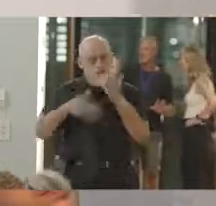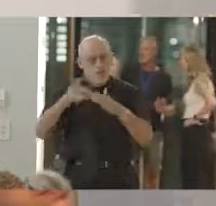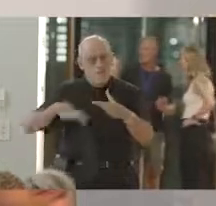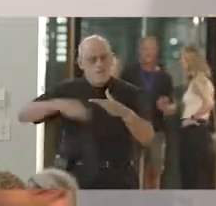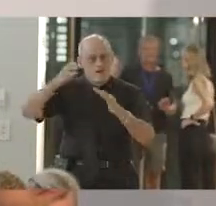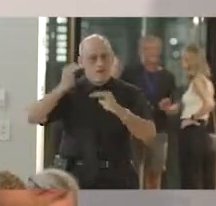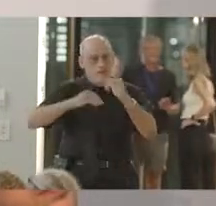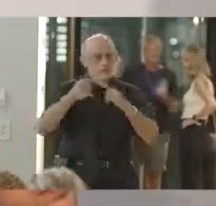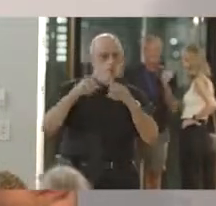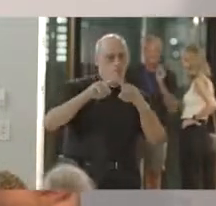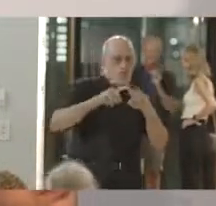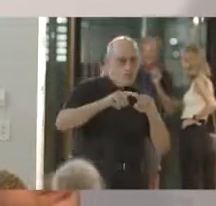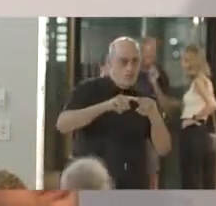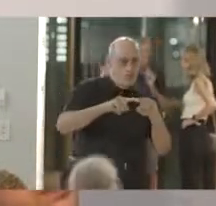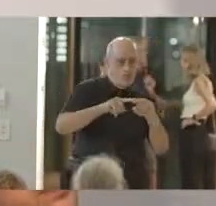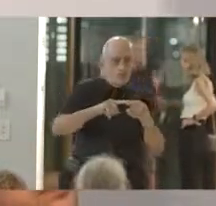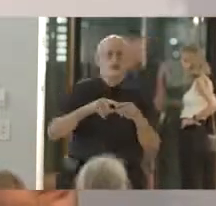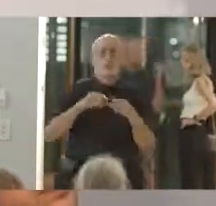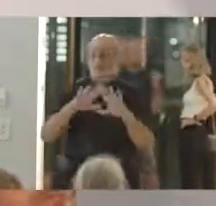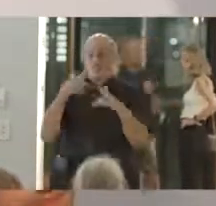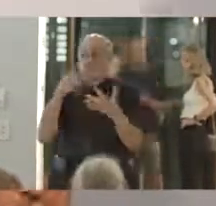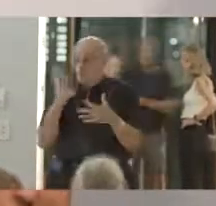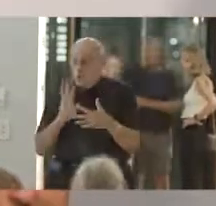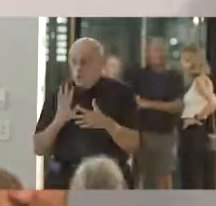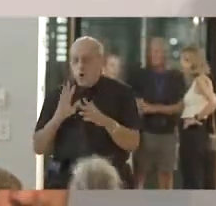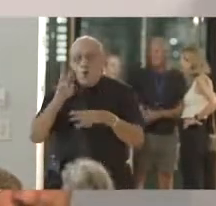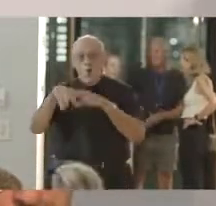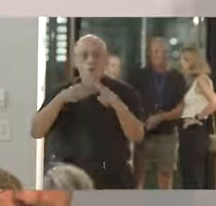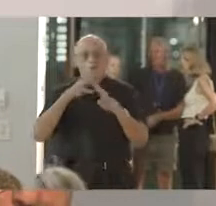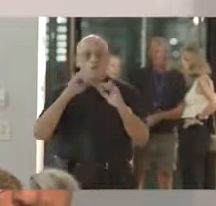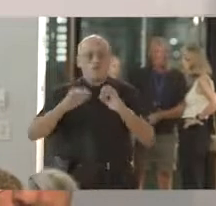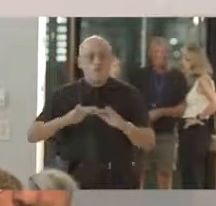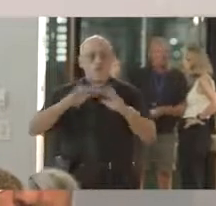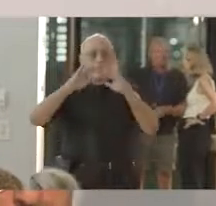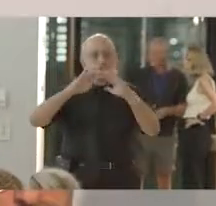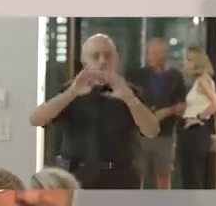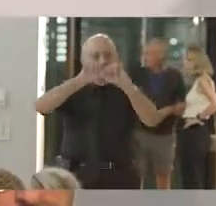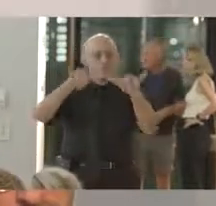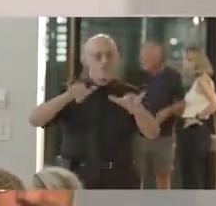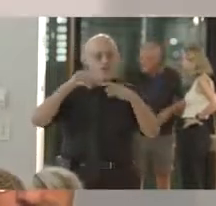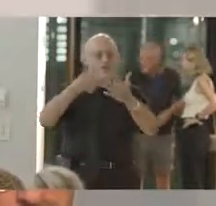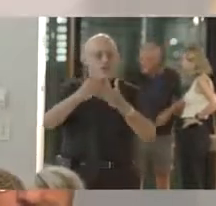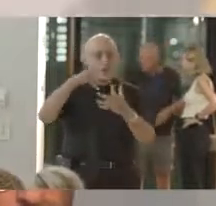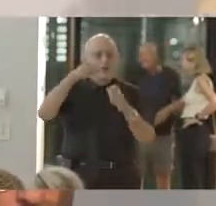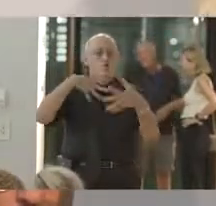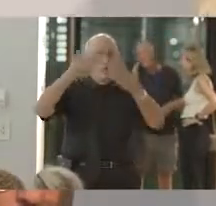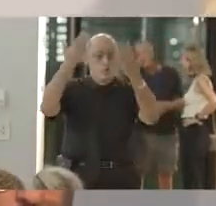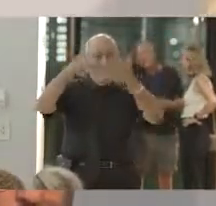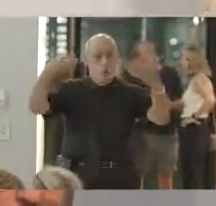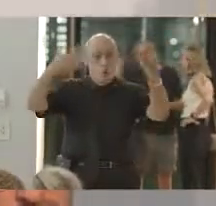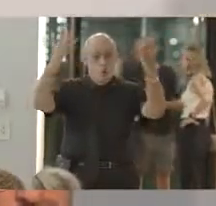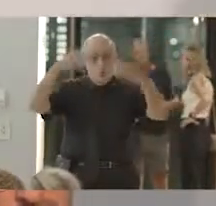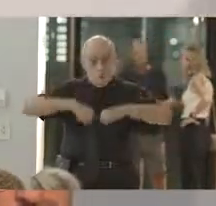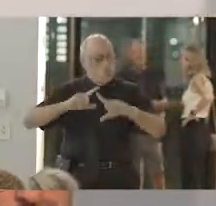of reliability. And like I said before, global flood systems don't fail because the wall broke. Global flood systems fail